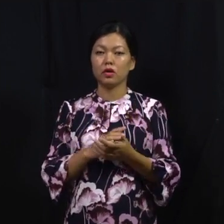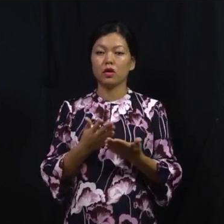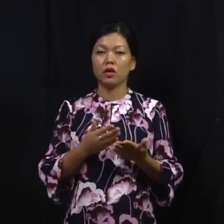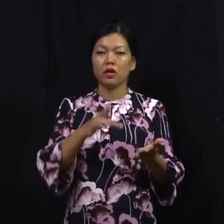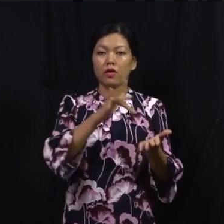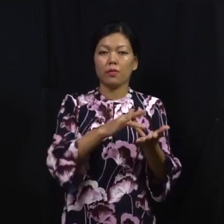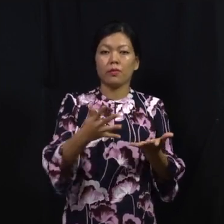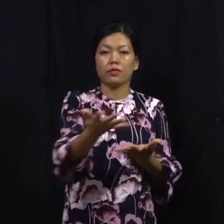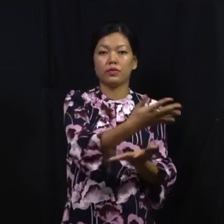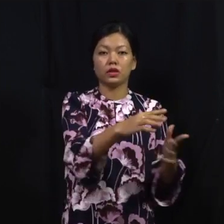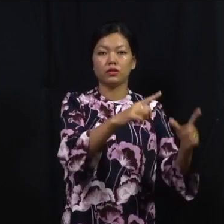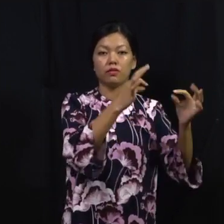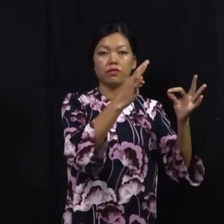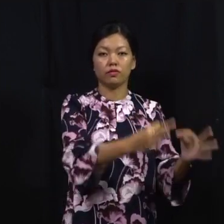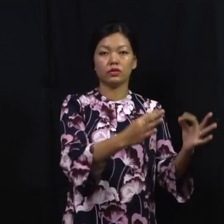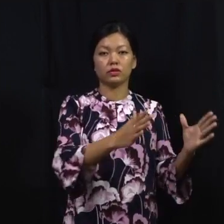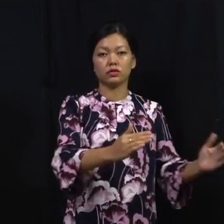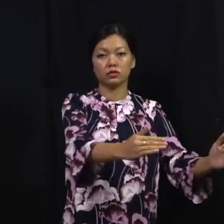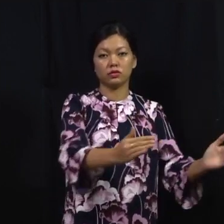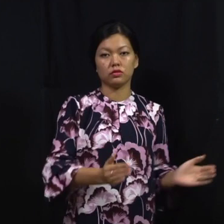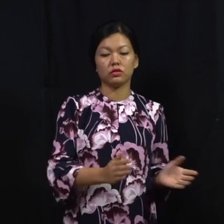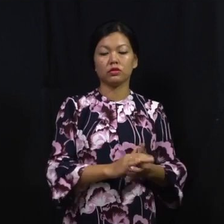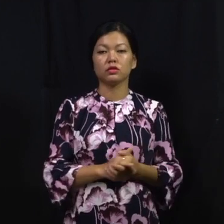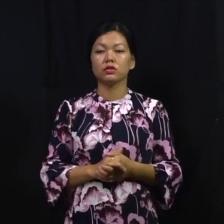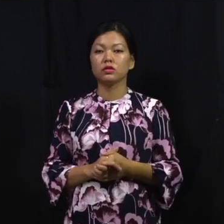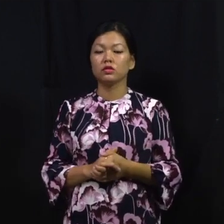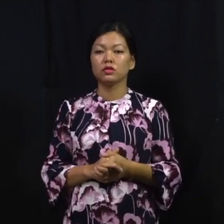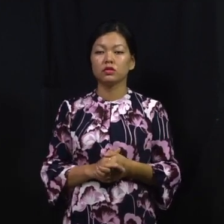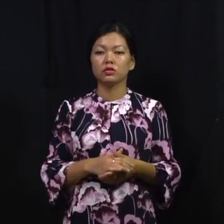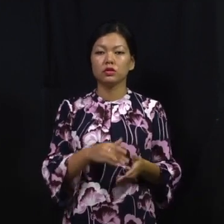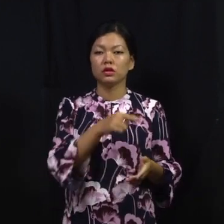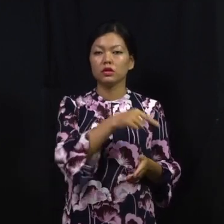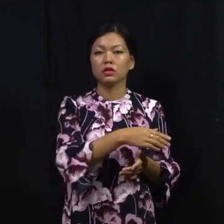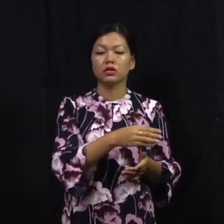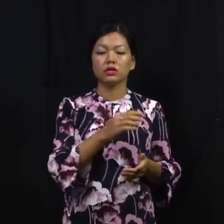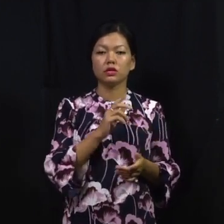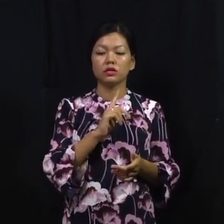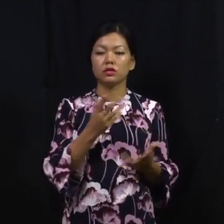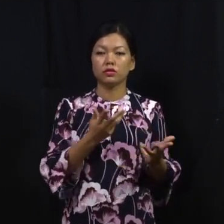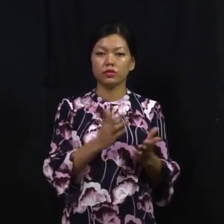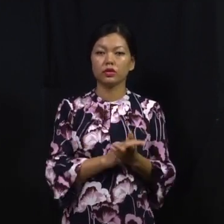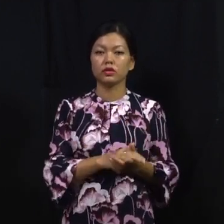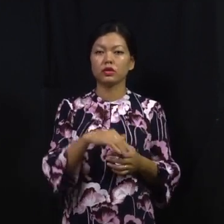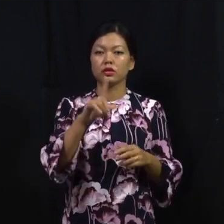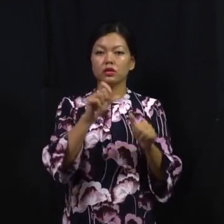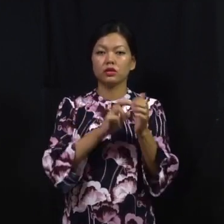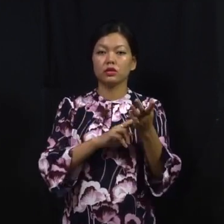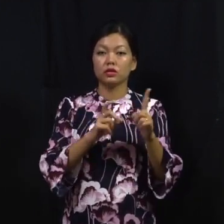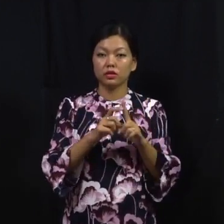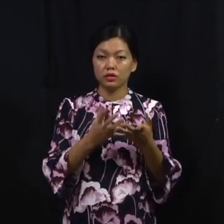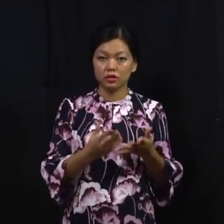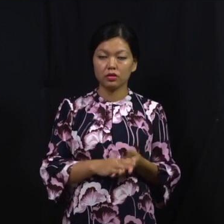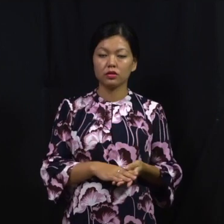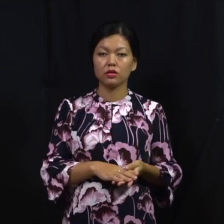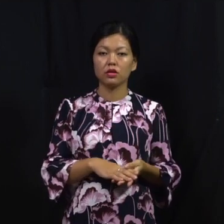is needed for a nation. Okay, under territory is talking about land, okay, rivers, these mountains